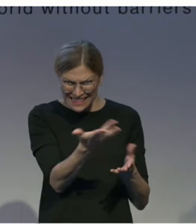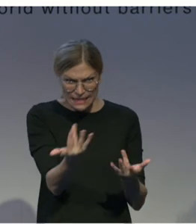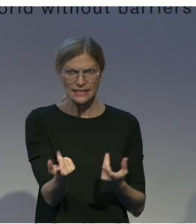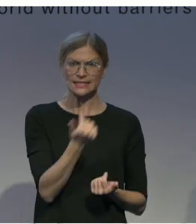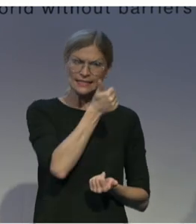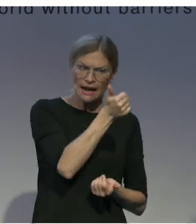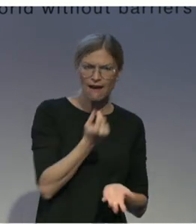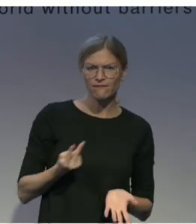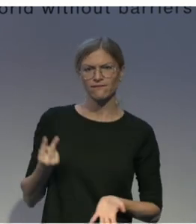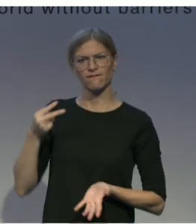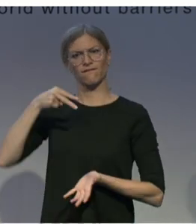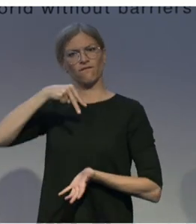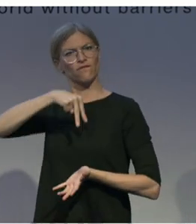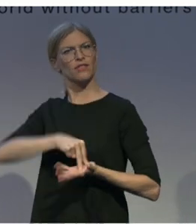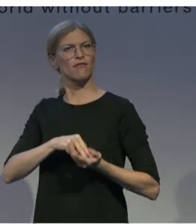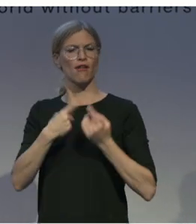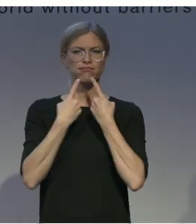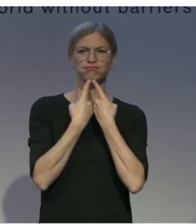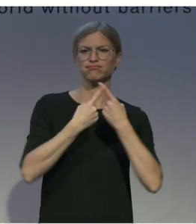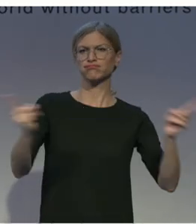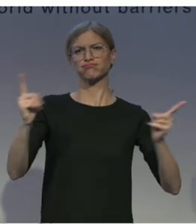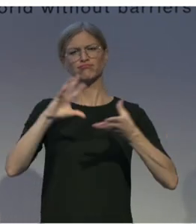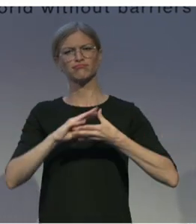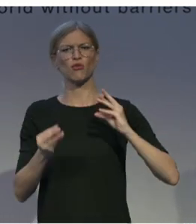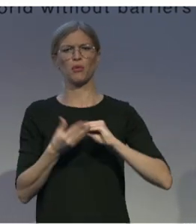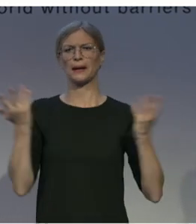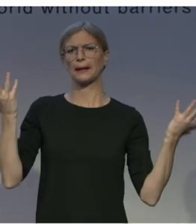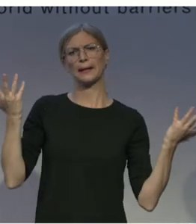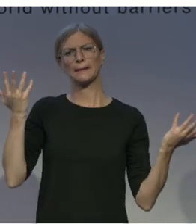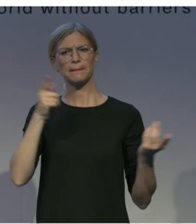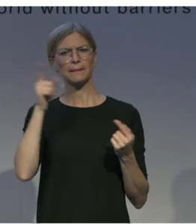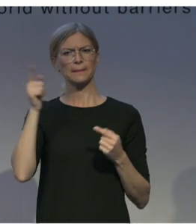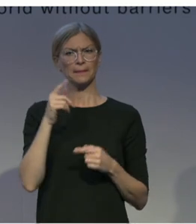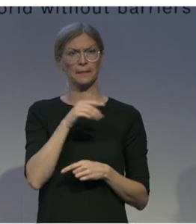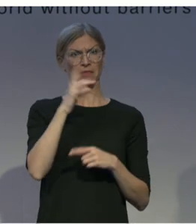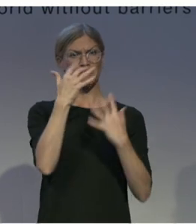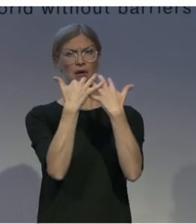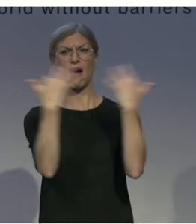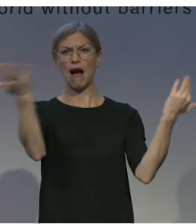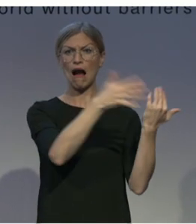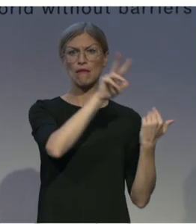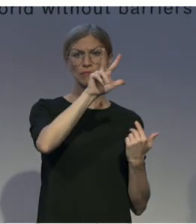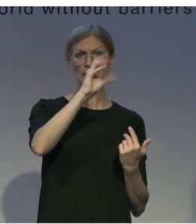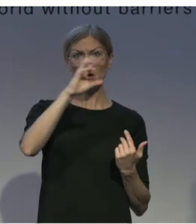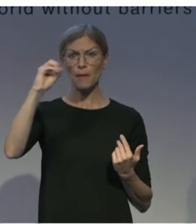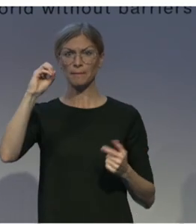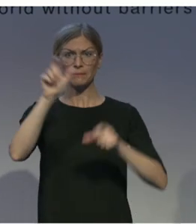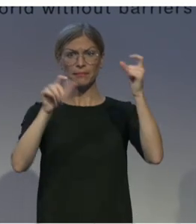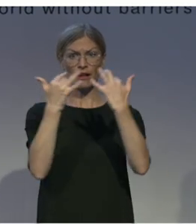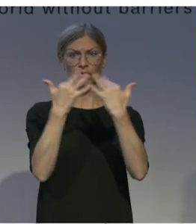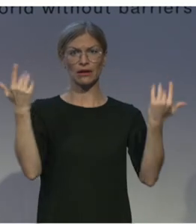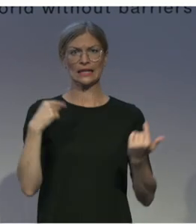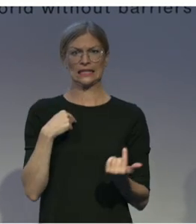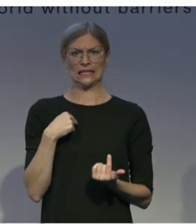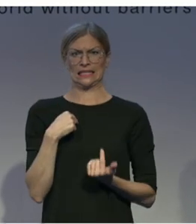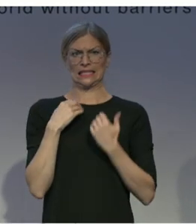important to them, and realize there's about 300 people in the room at this point. And I'm always a little nervous that maybe this will be the year nobody wants to come up to the stage because